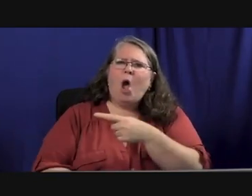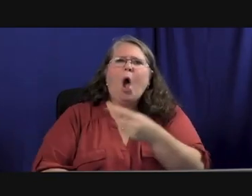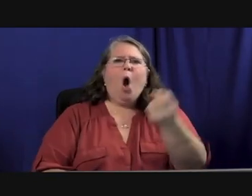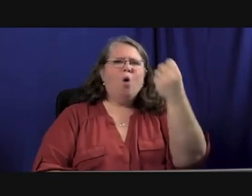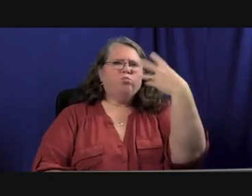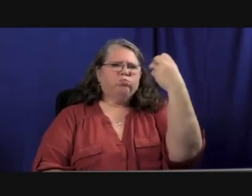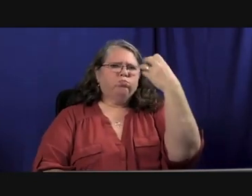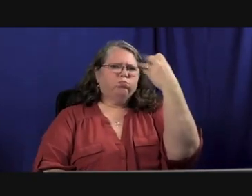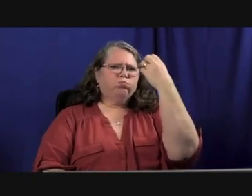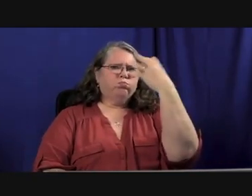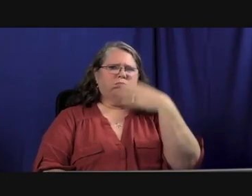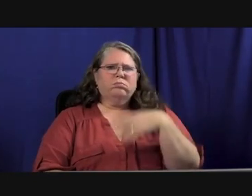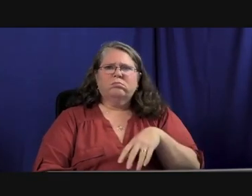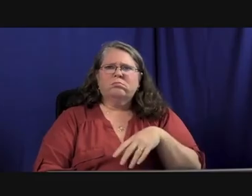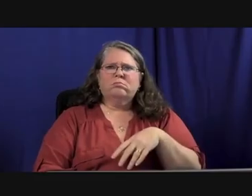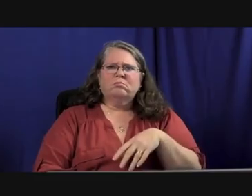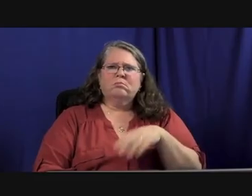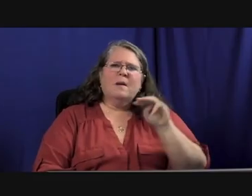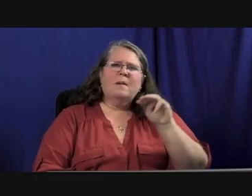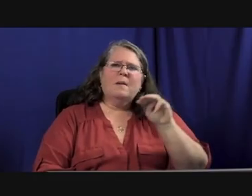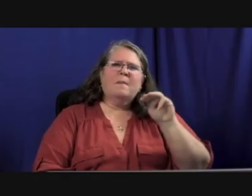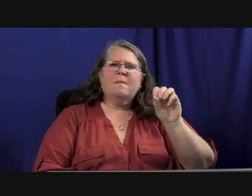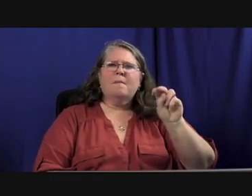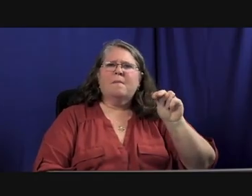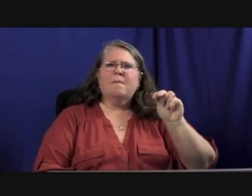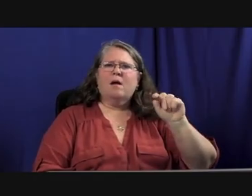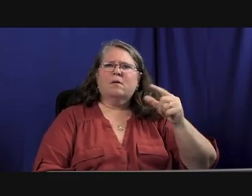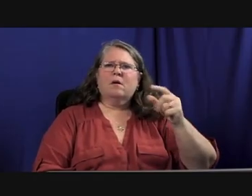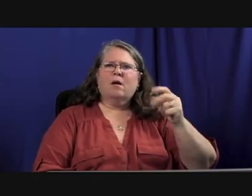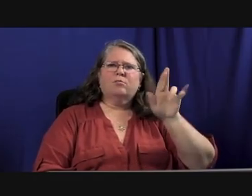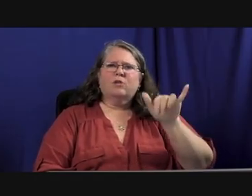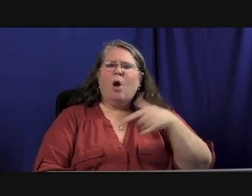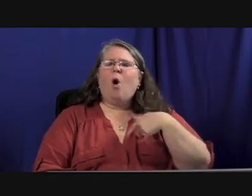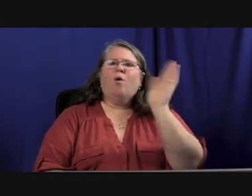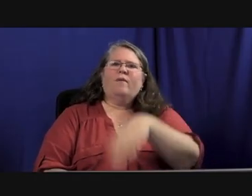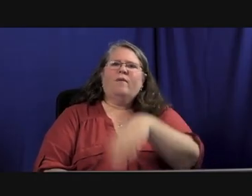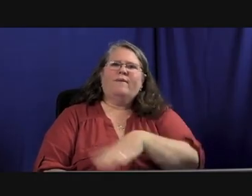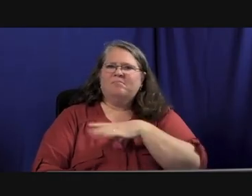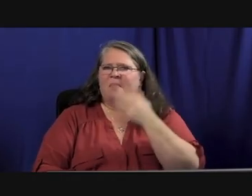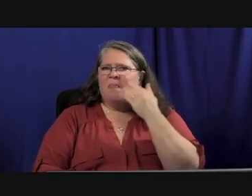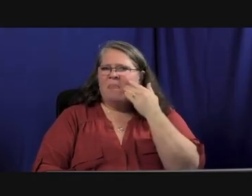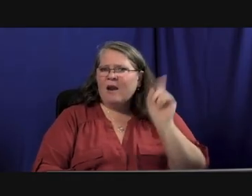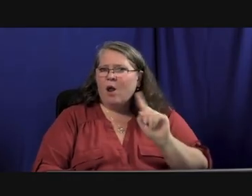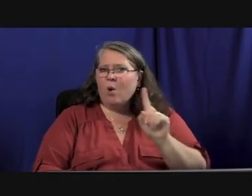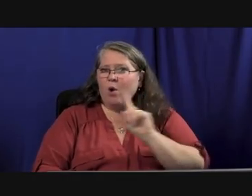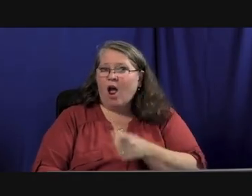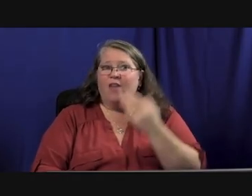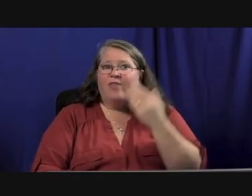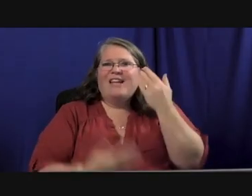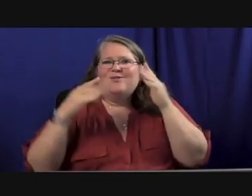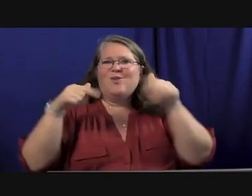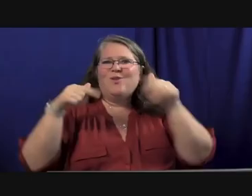this city, they'll give the information, they'll say the name.